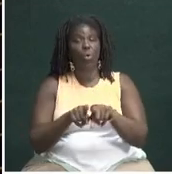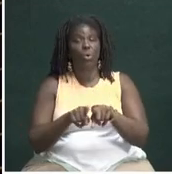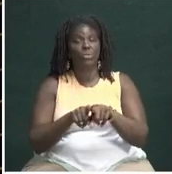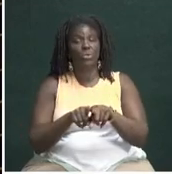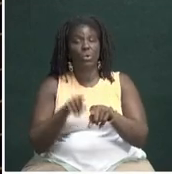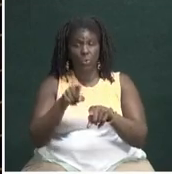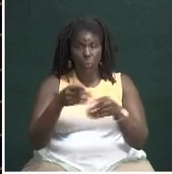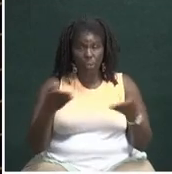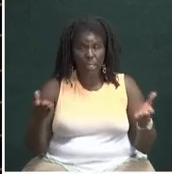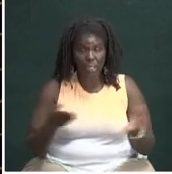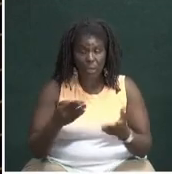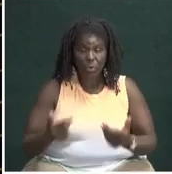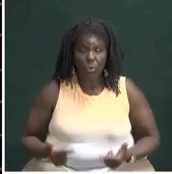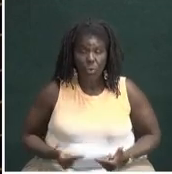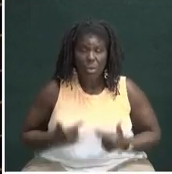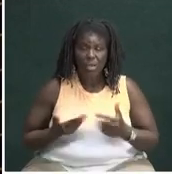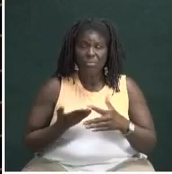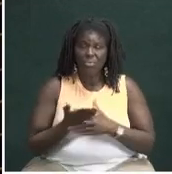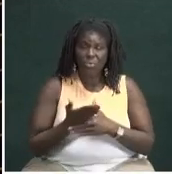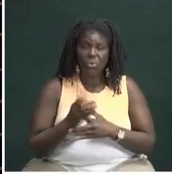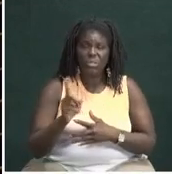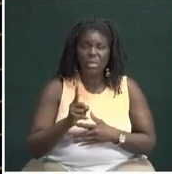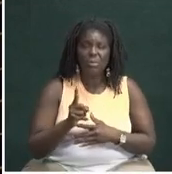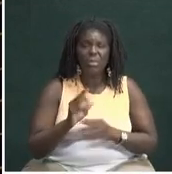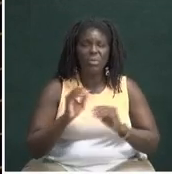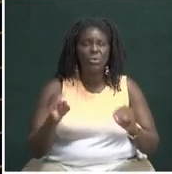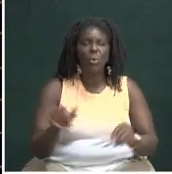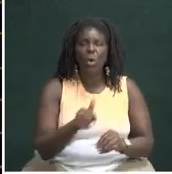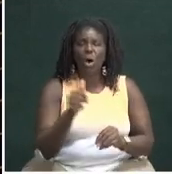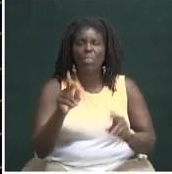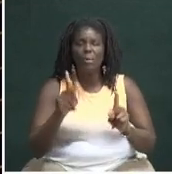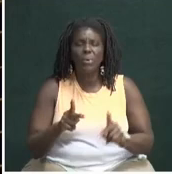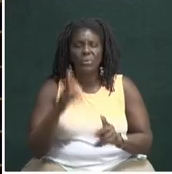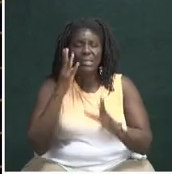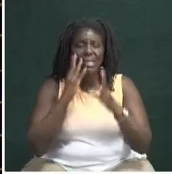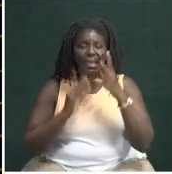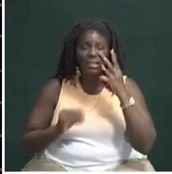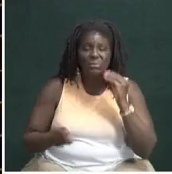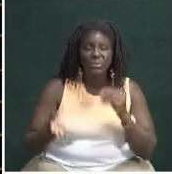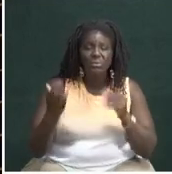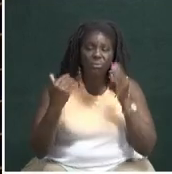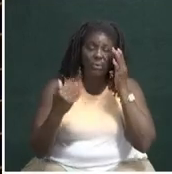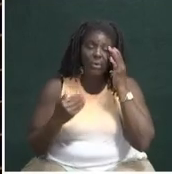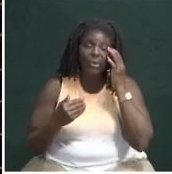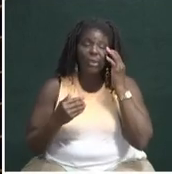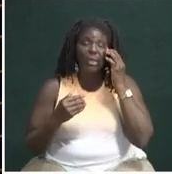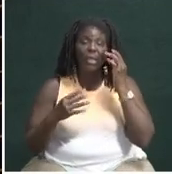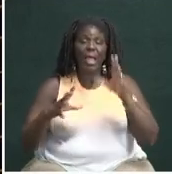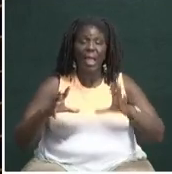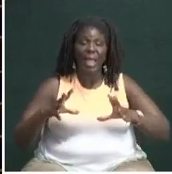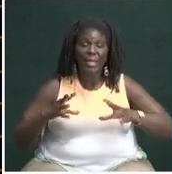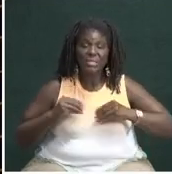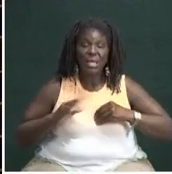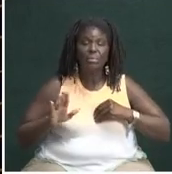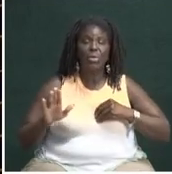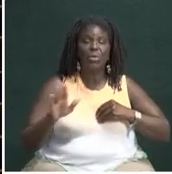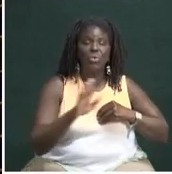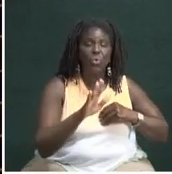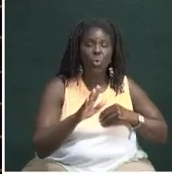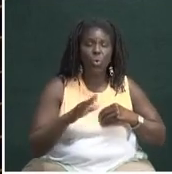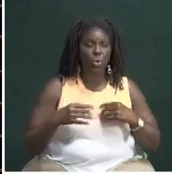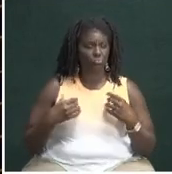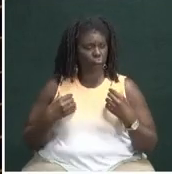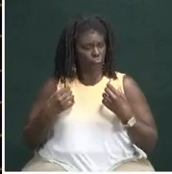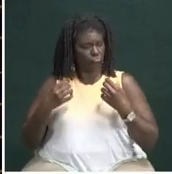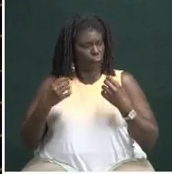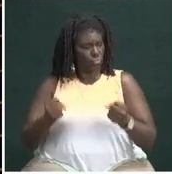you're here, you lived through something that nobody in history has ever lived through. Embrace your resiliency,